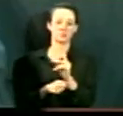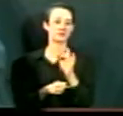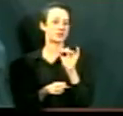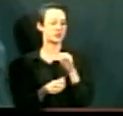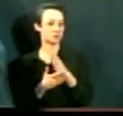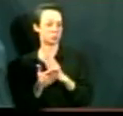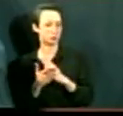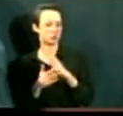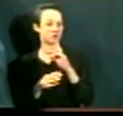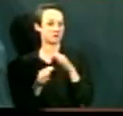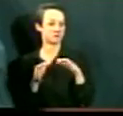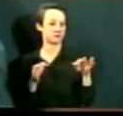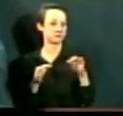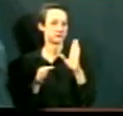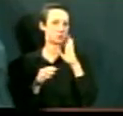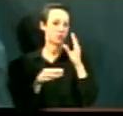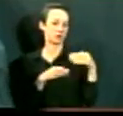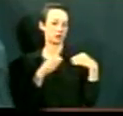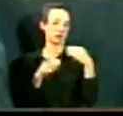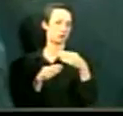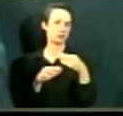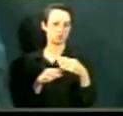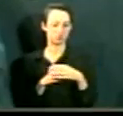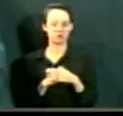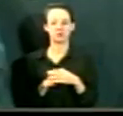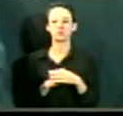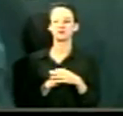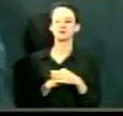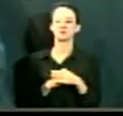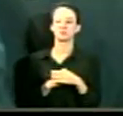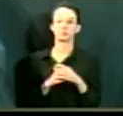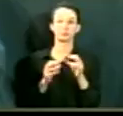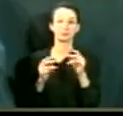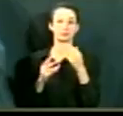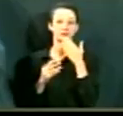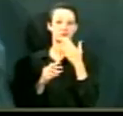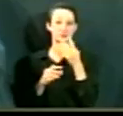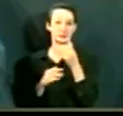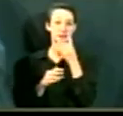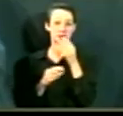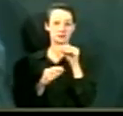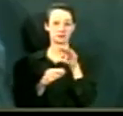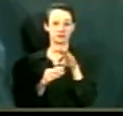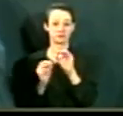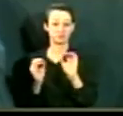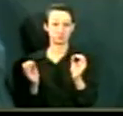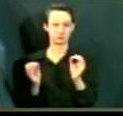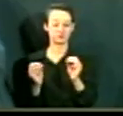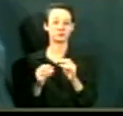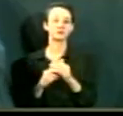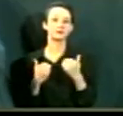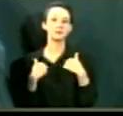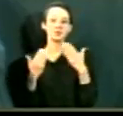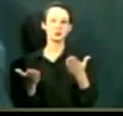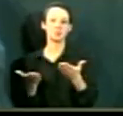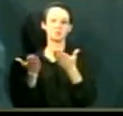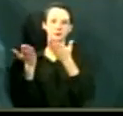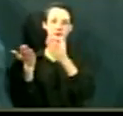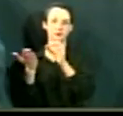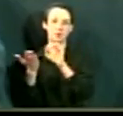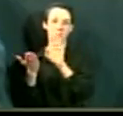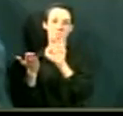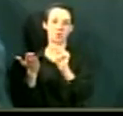Yeah. Okay. Thank you. Okay, thank you. Seeing no other lights, we have a motion on the floor by Ms.